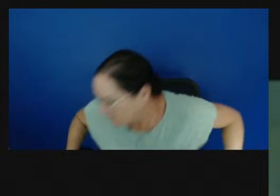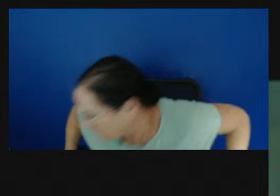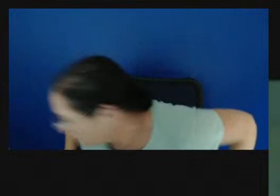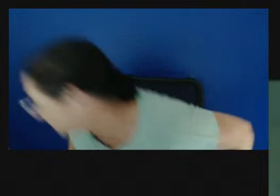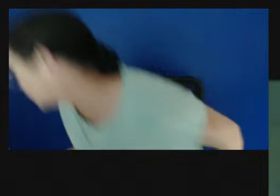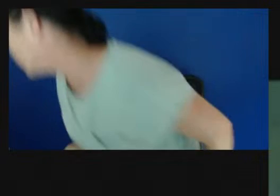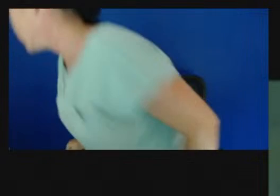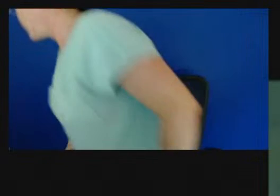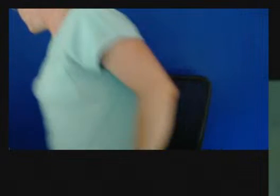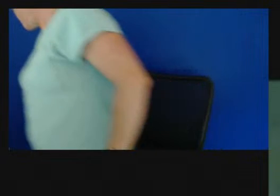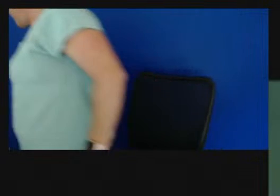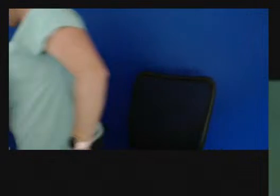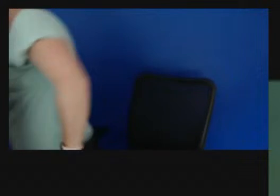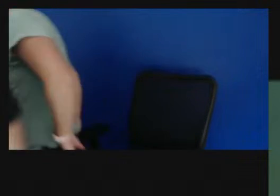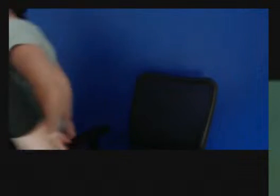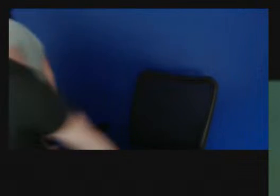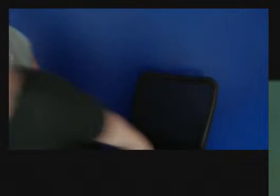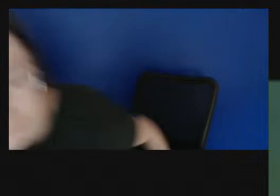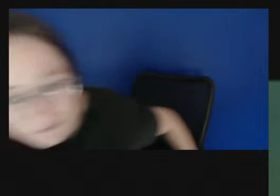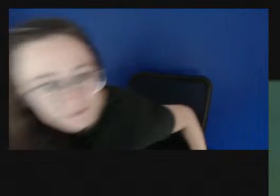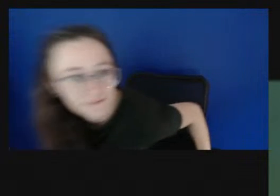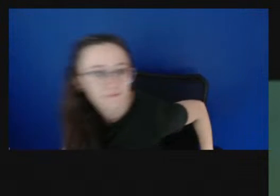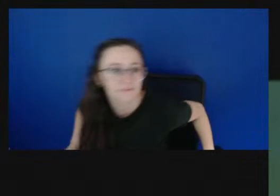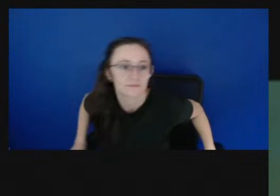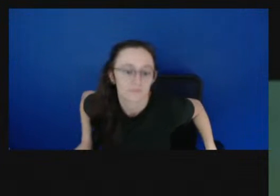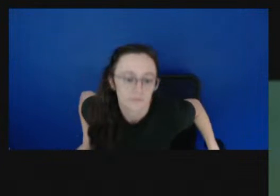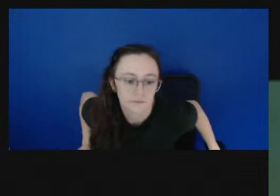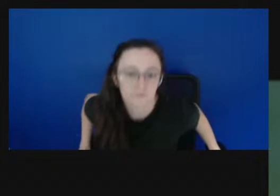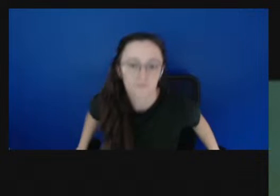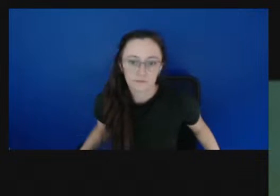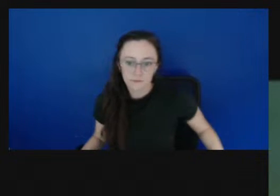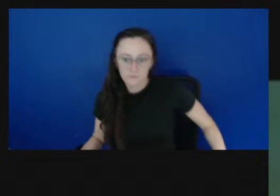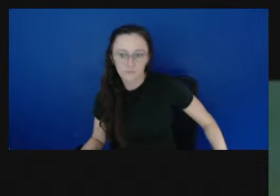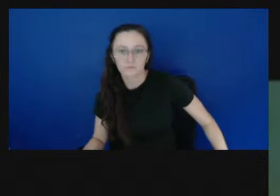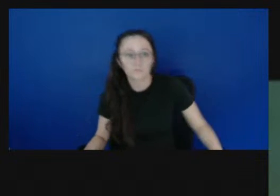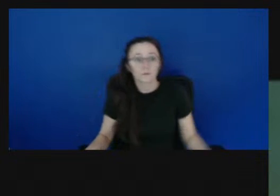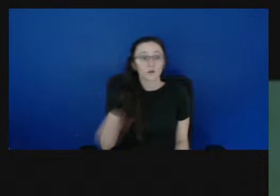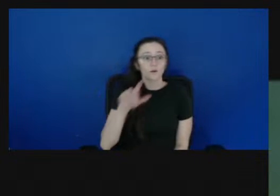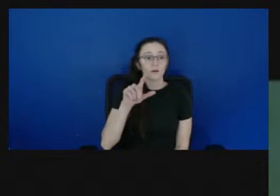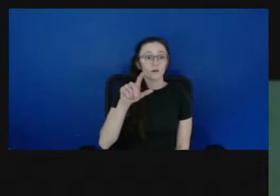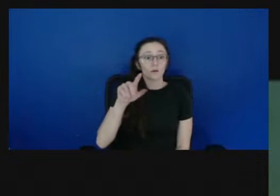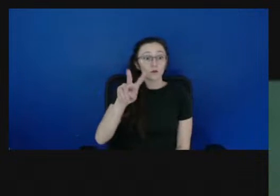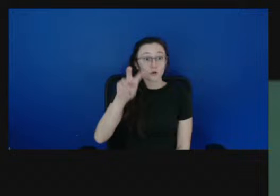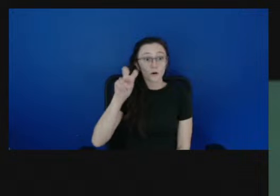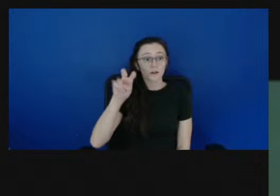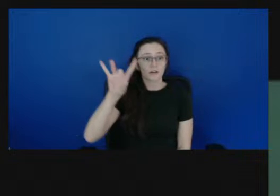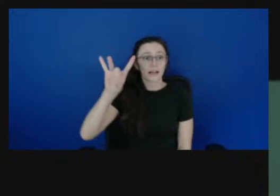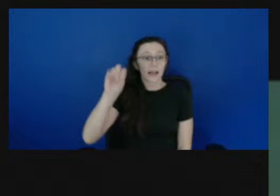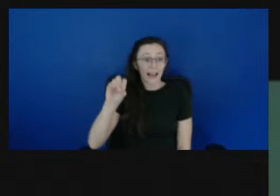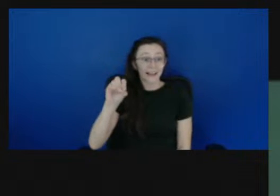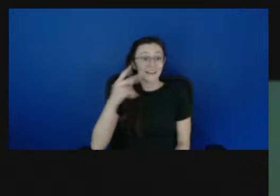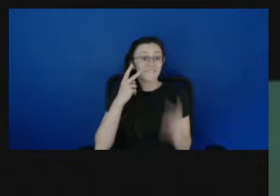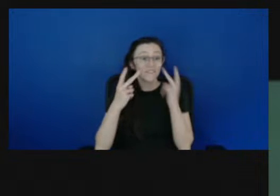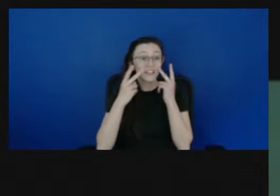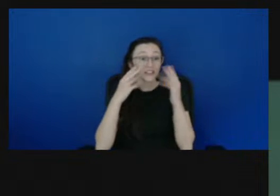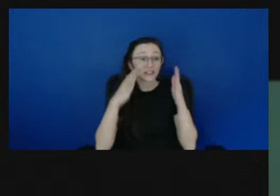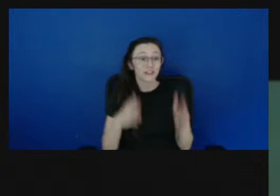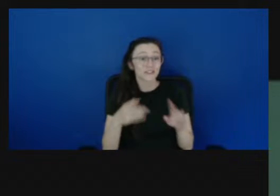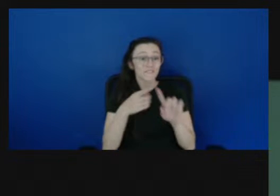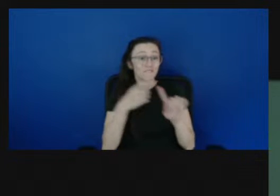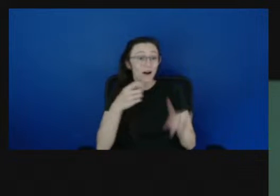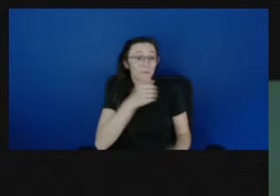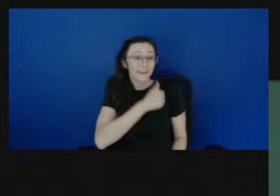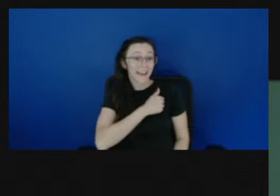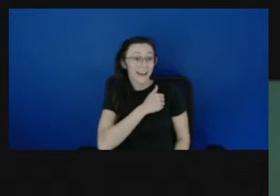The next day was a visit by the 280 passengers from the cruise ship Empress of Canada. And it went off